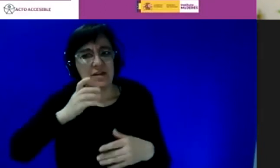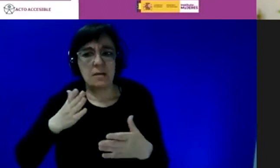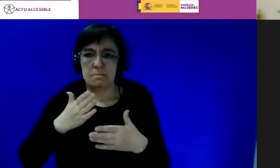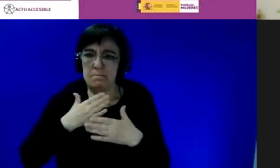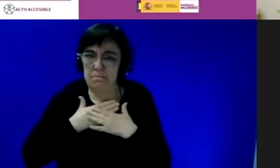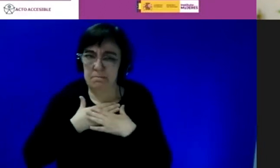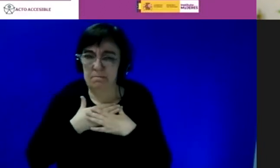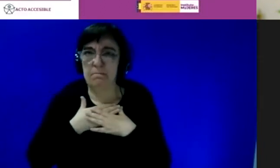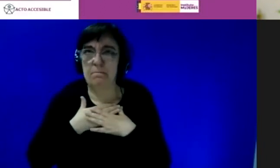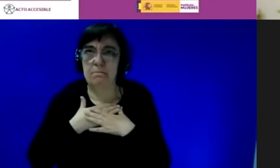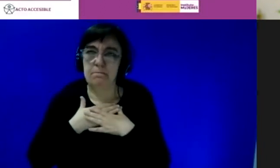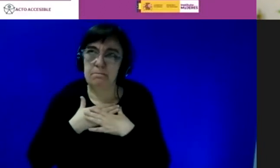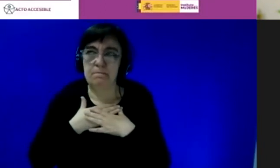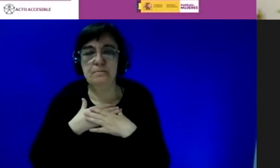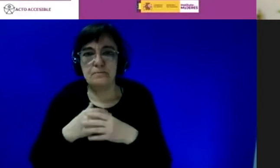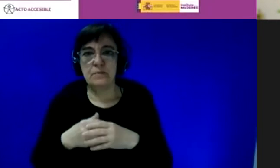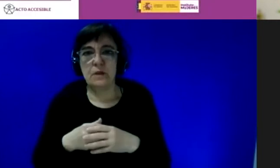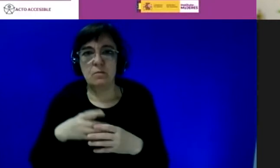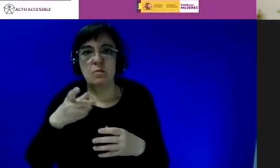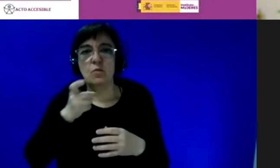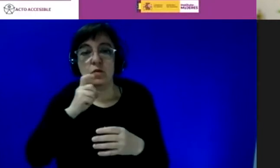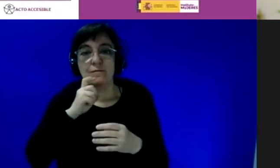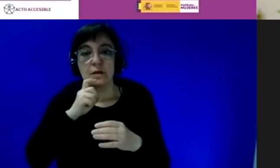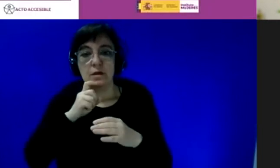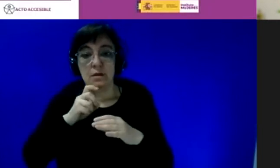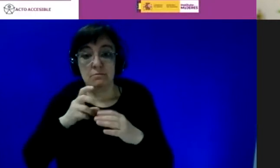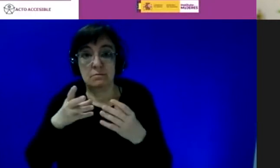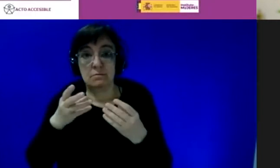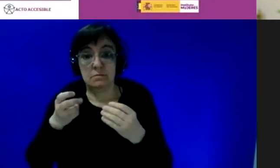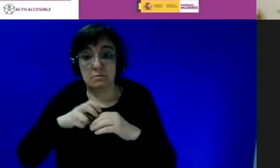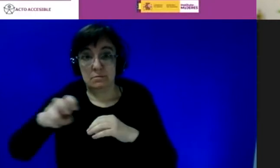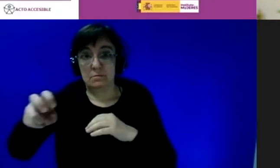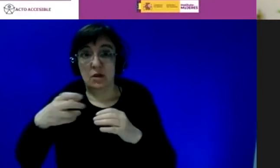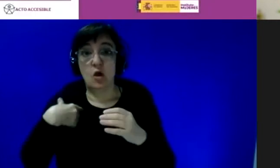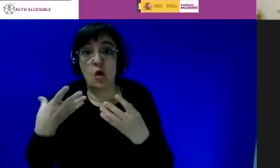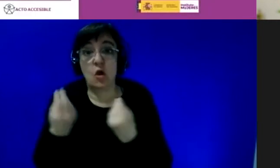transportable. He is already big, 16 years old, and